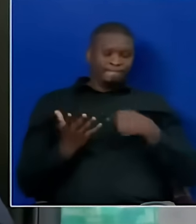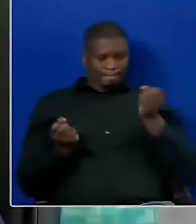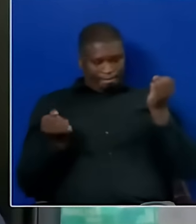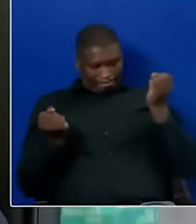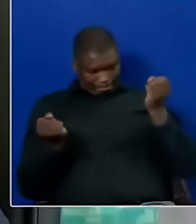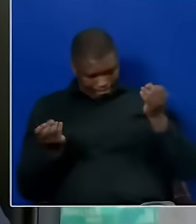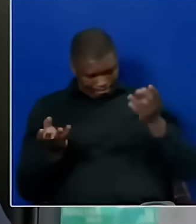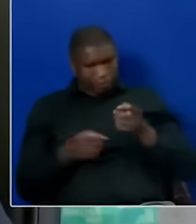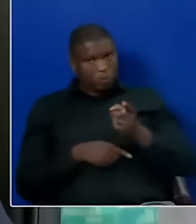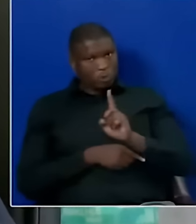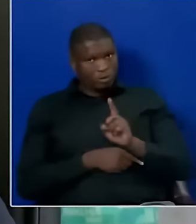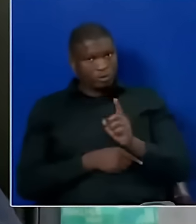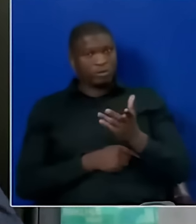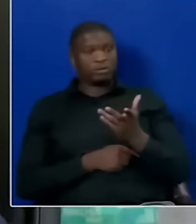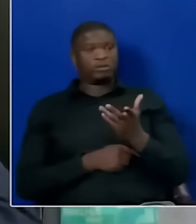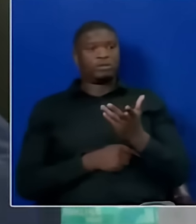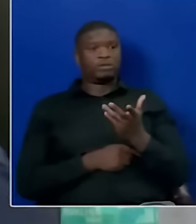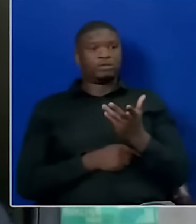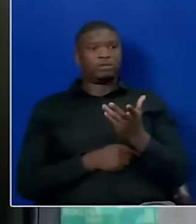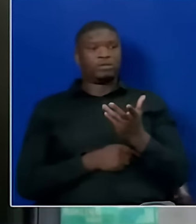you have a situation where